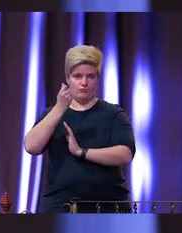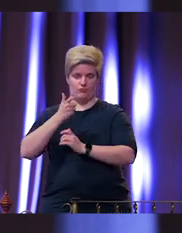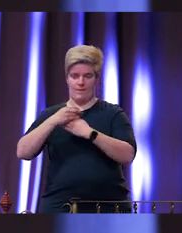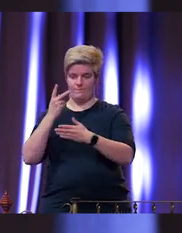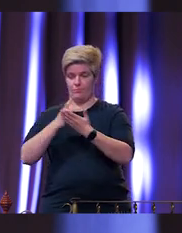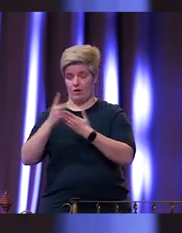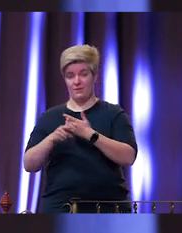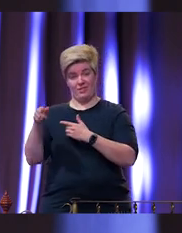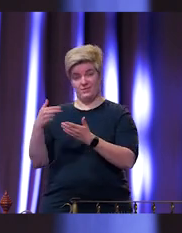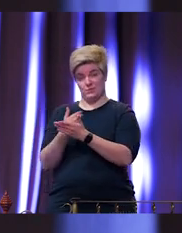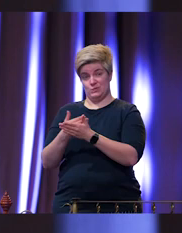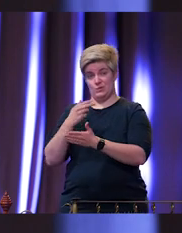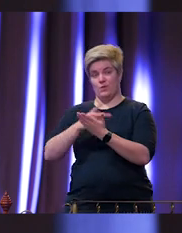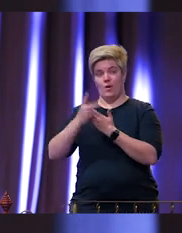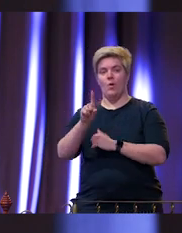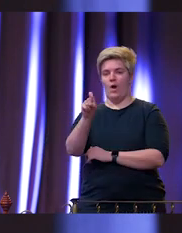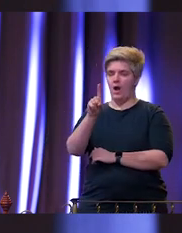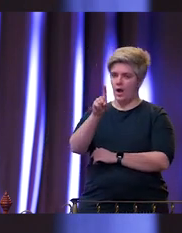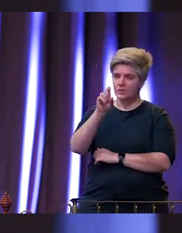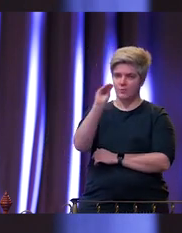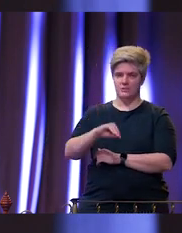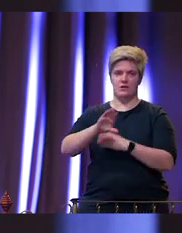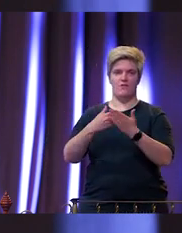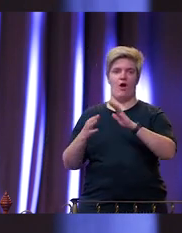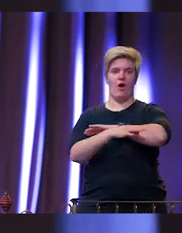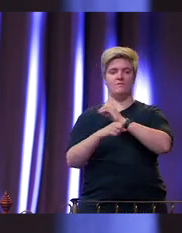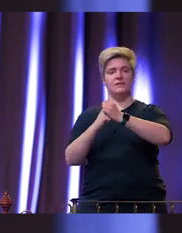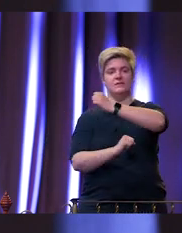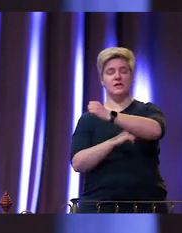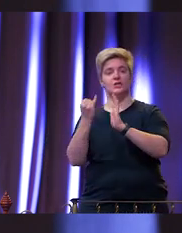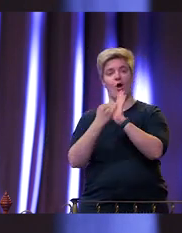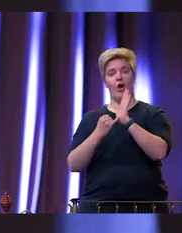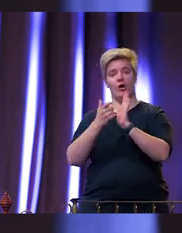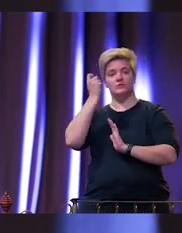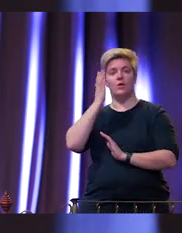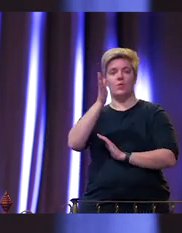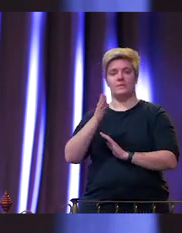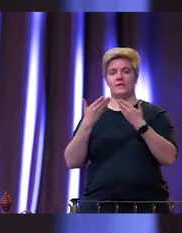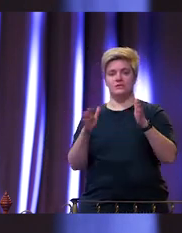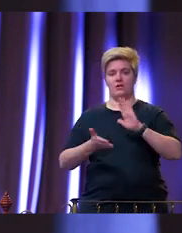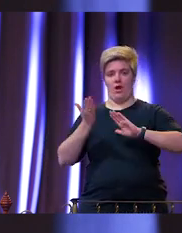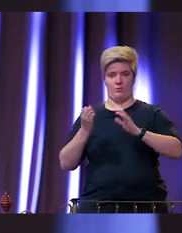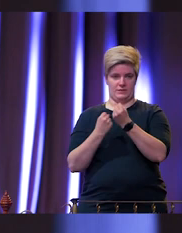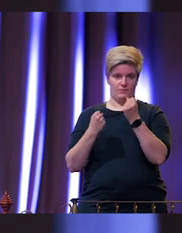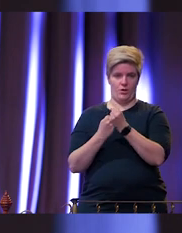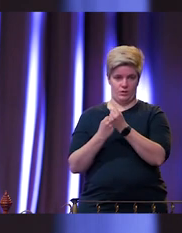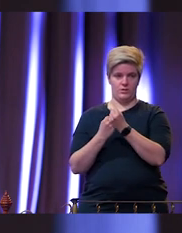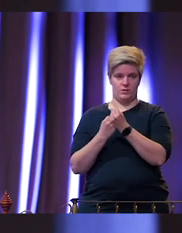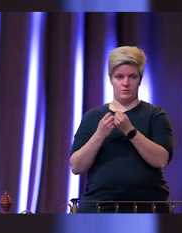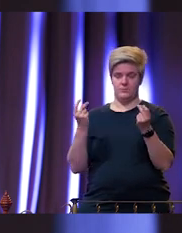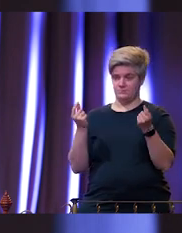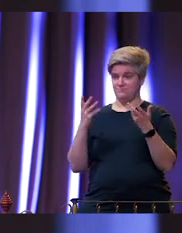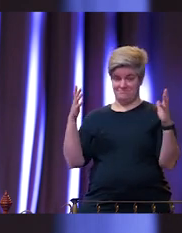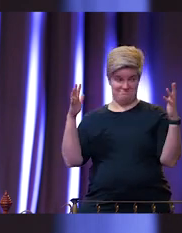new program, 100% of all Field Foundation arts program grants will be general operating support, right? There's no question